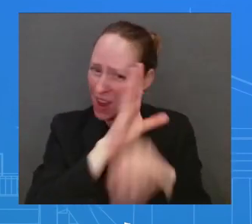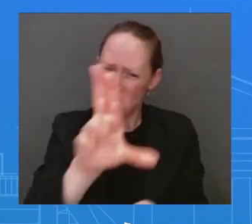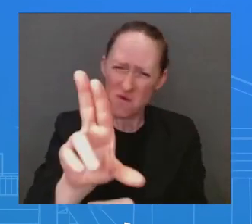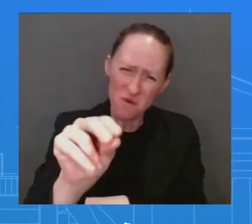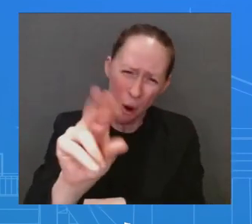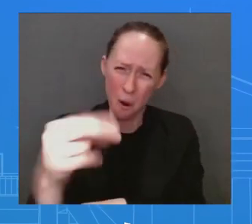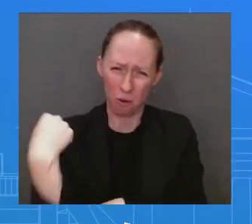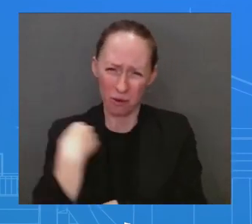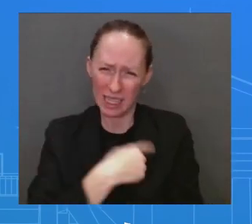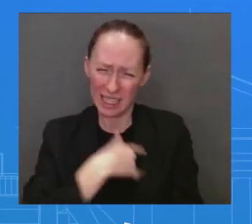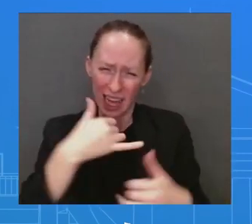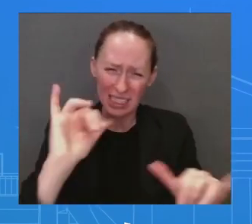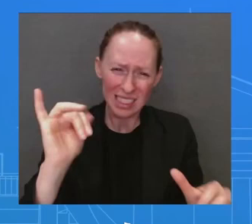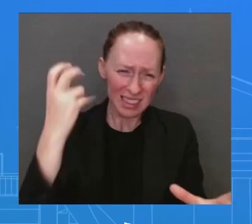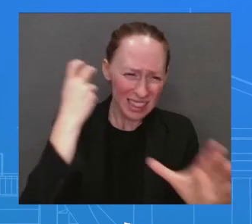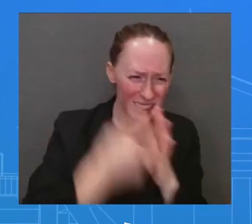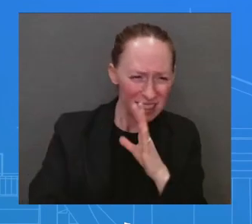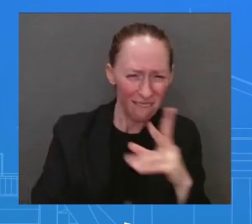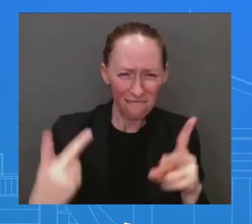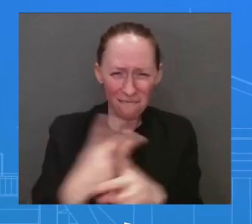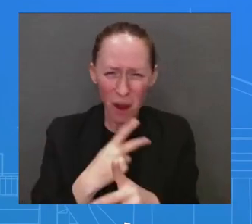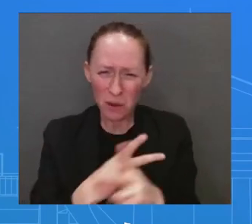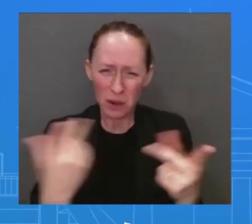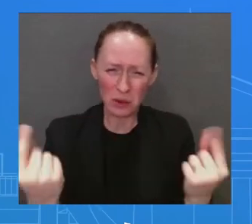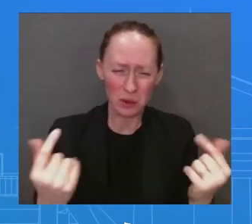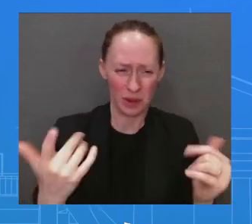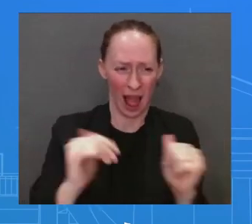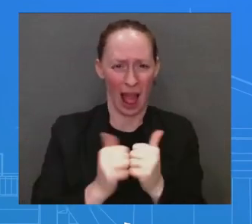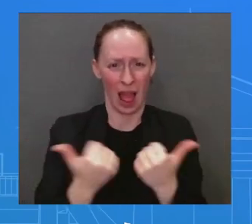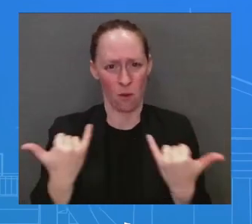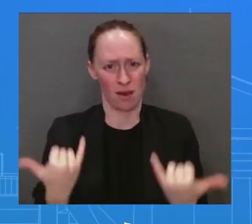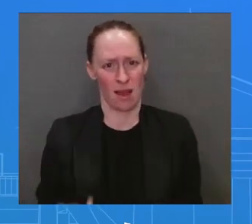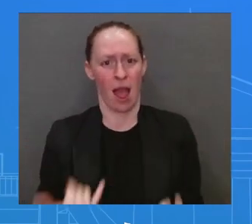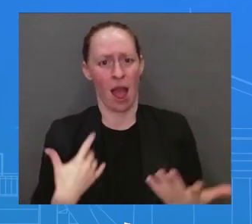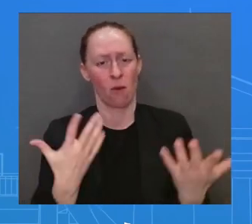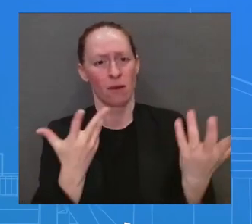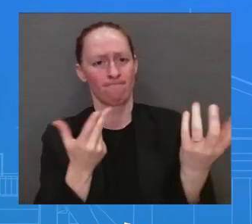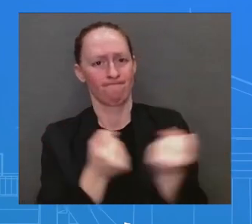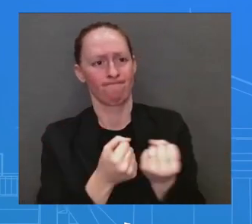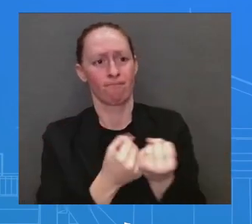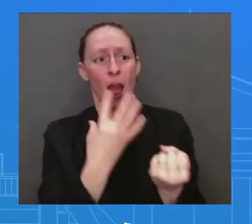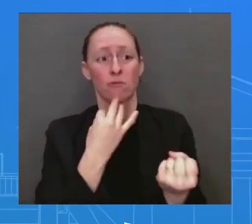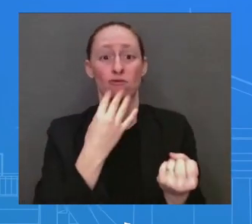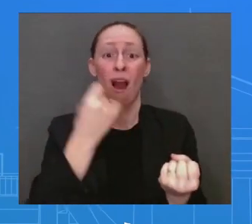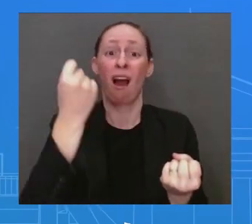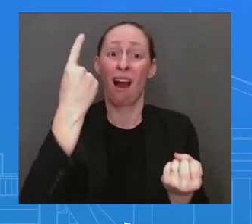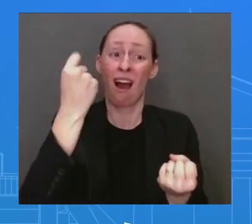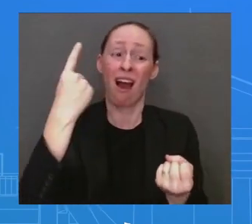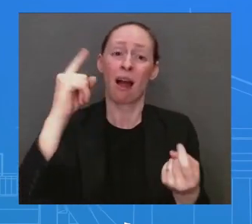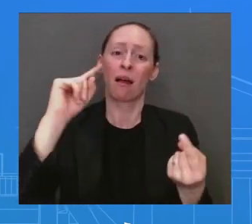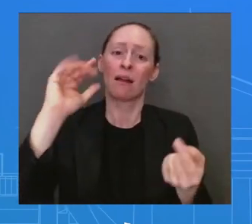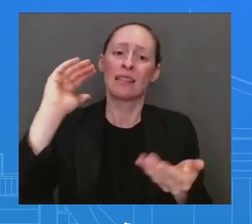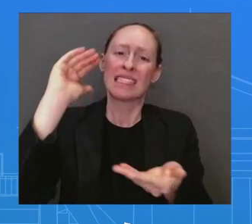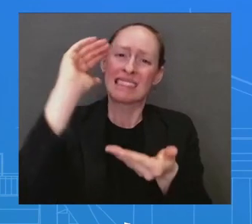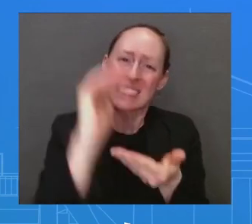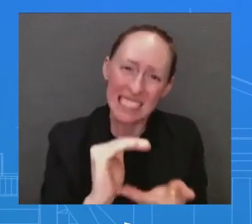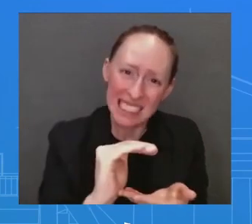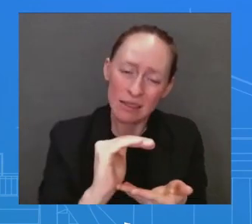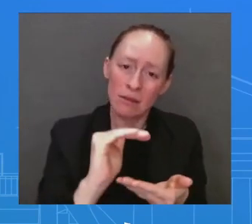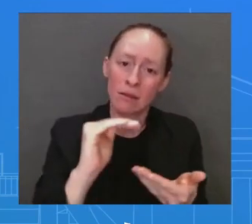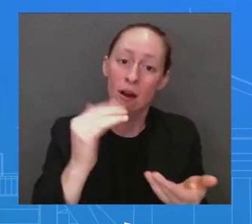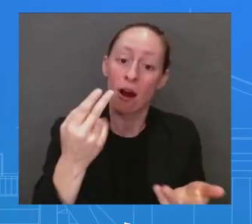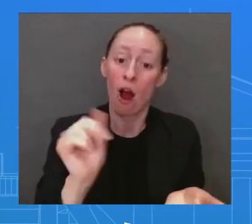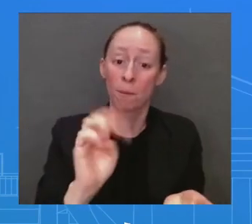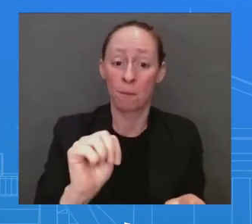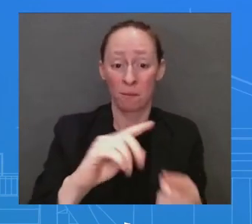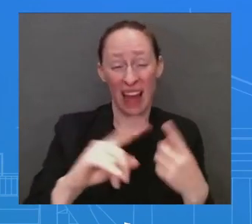do everything they can to minimize it. But that's unfortunately the nature of conflict. Thank you,